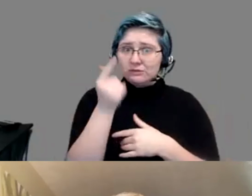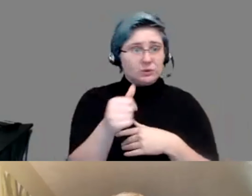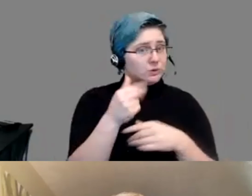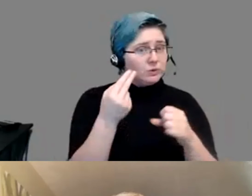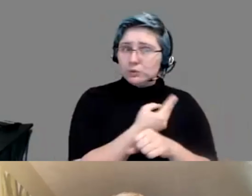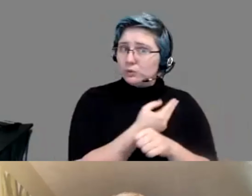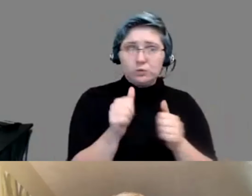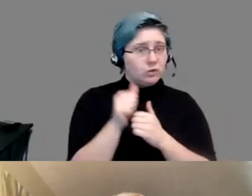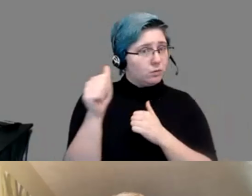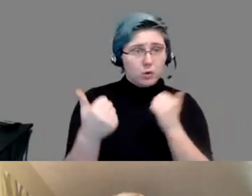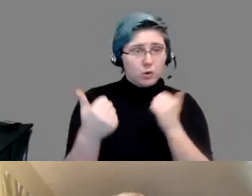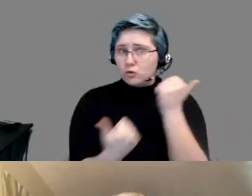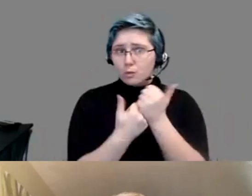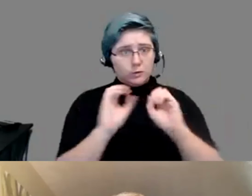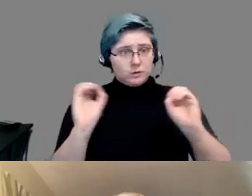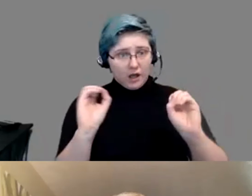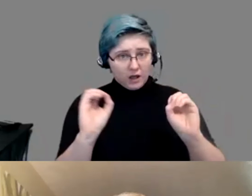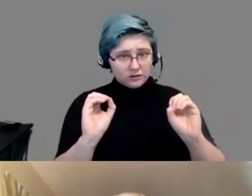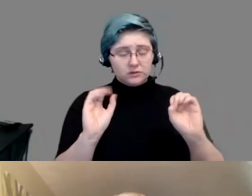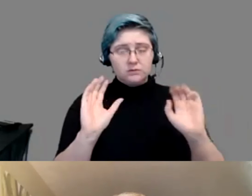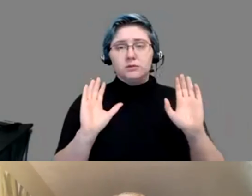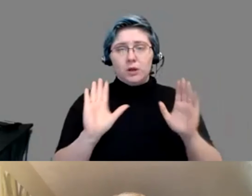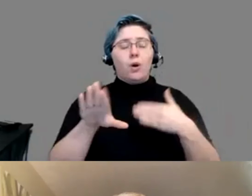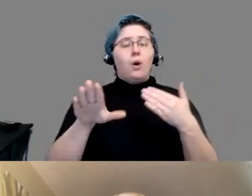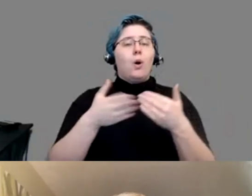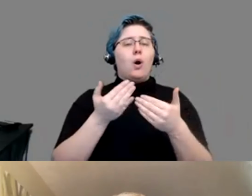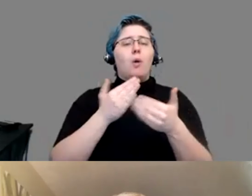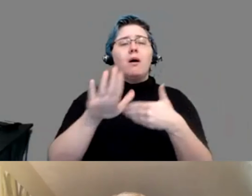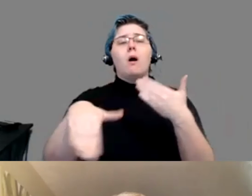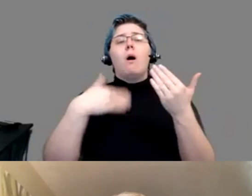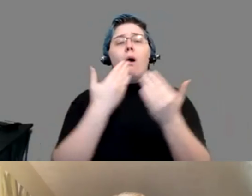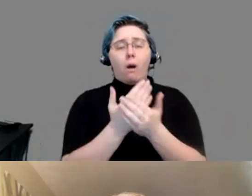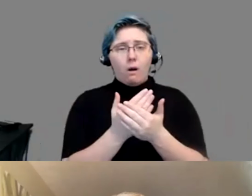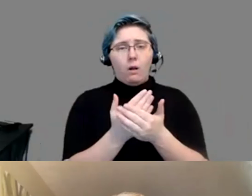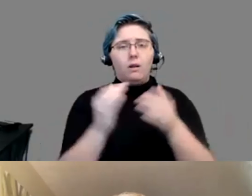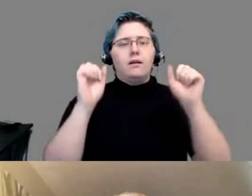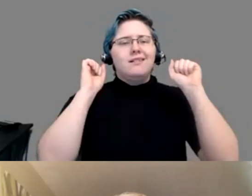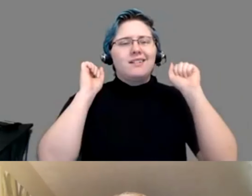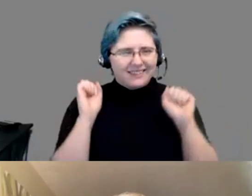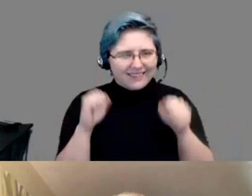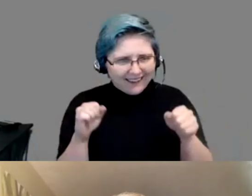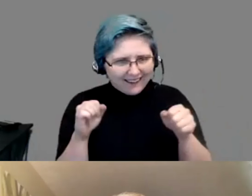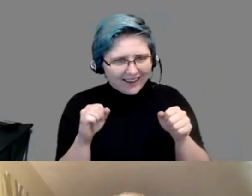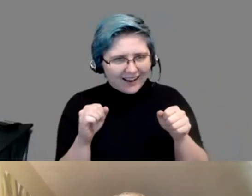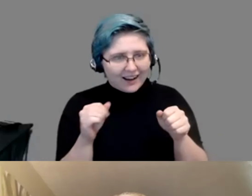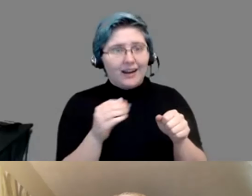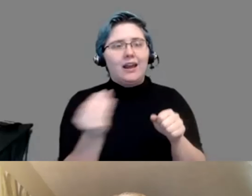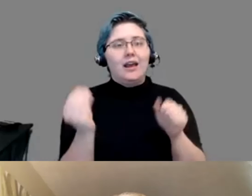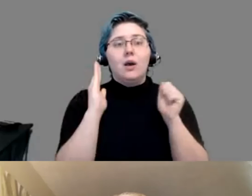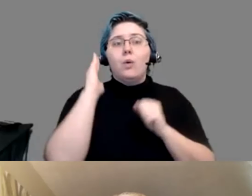remote supports, almost all of those companies can and